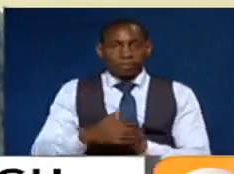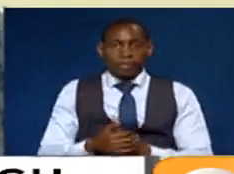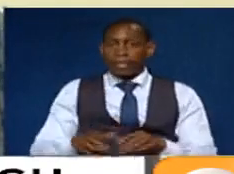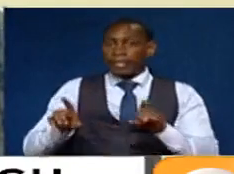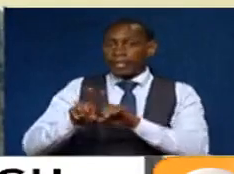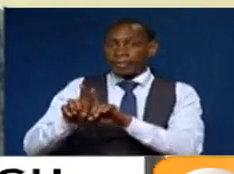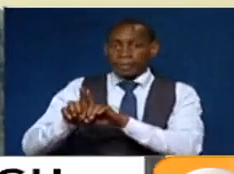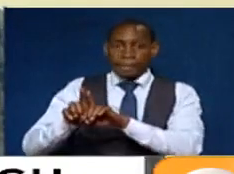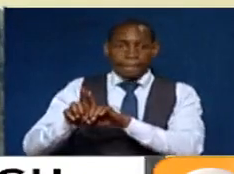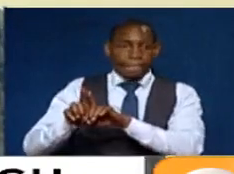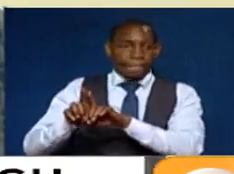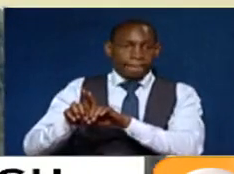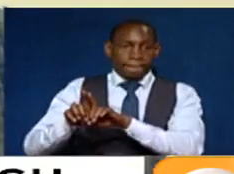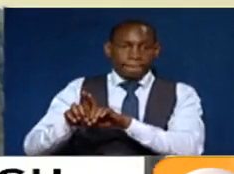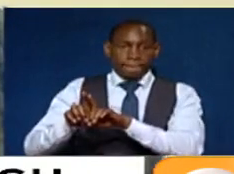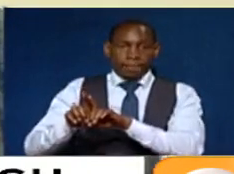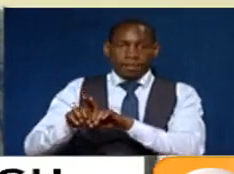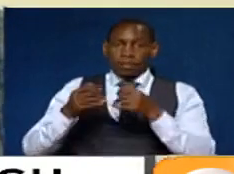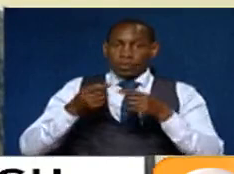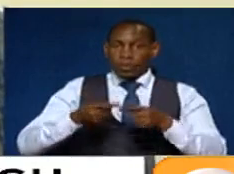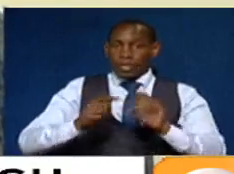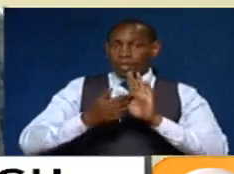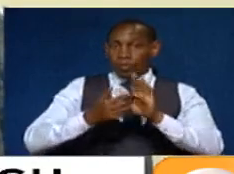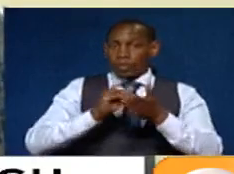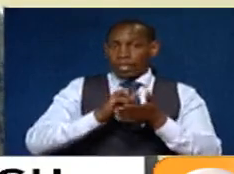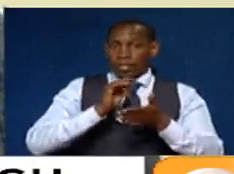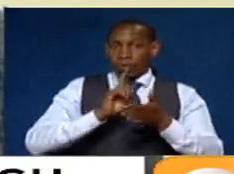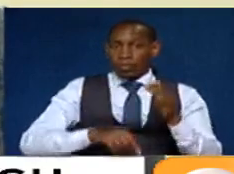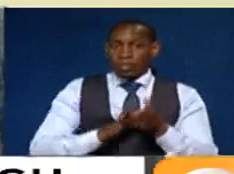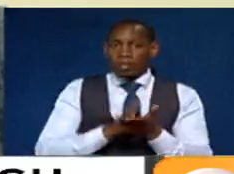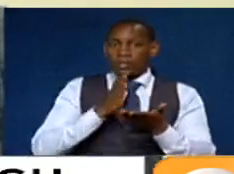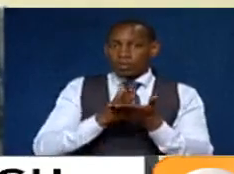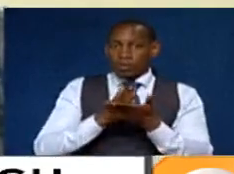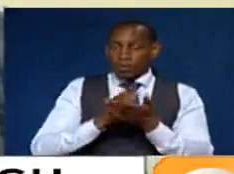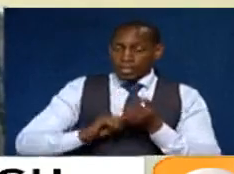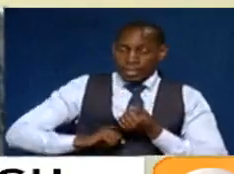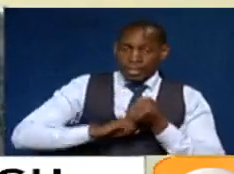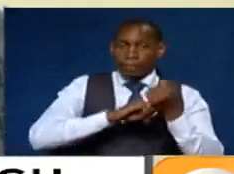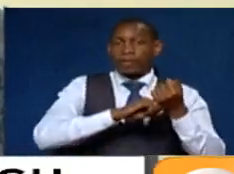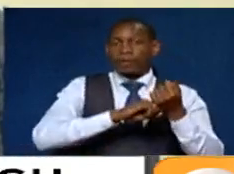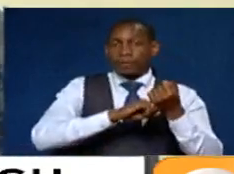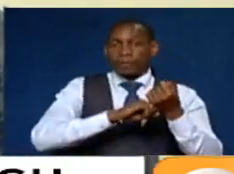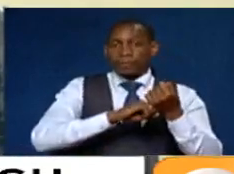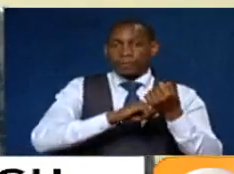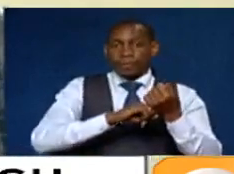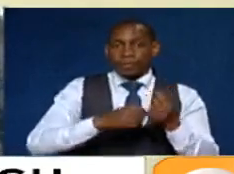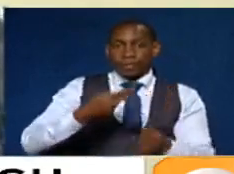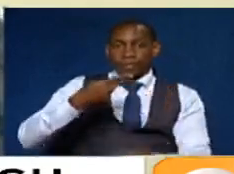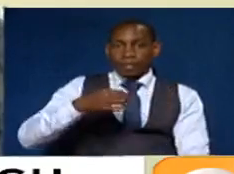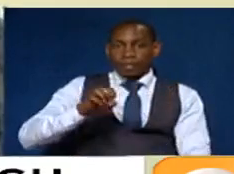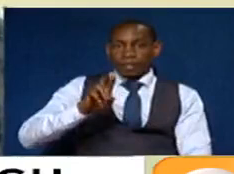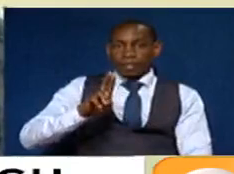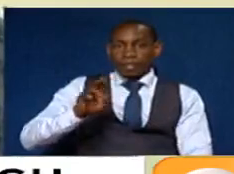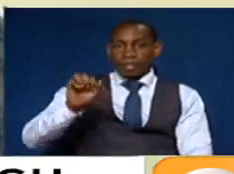And trying to show that actually it is supplement. The herbal medicine